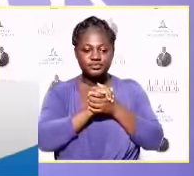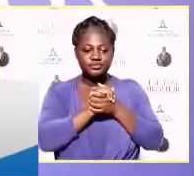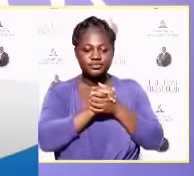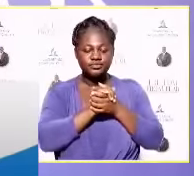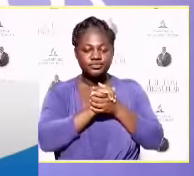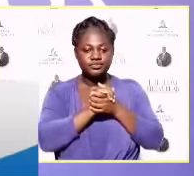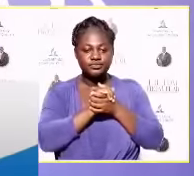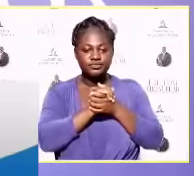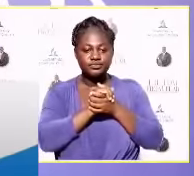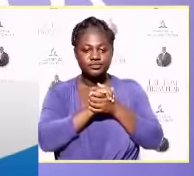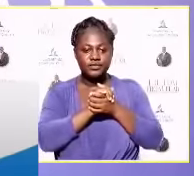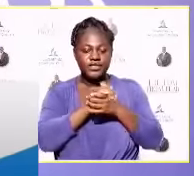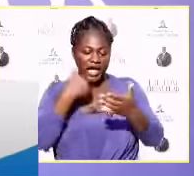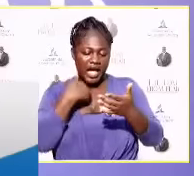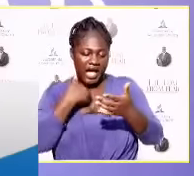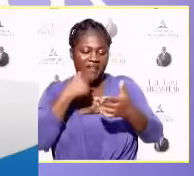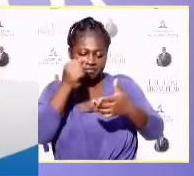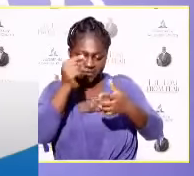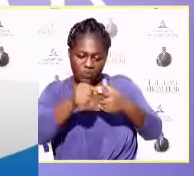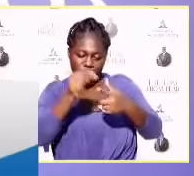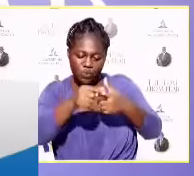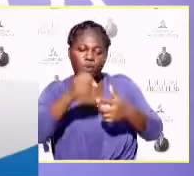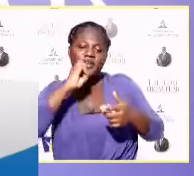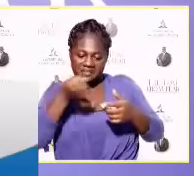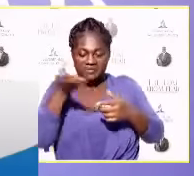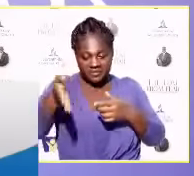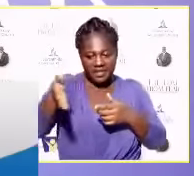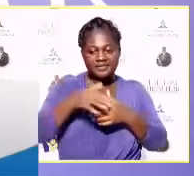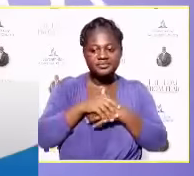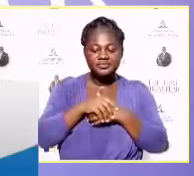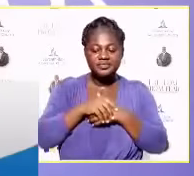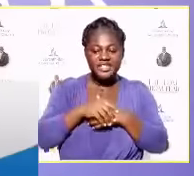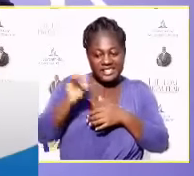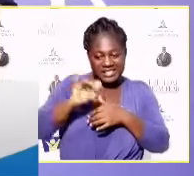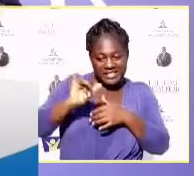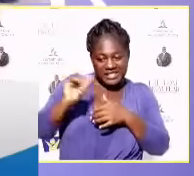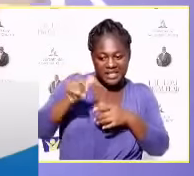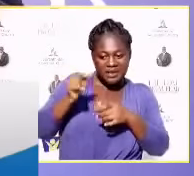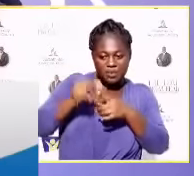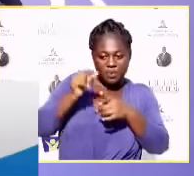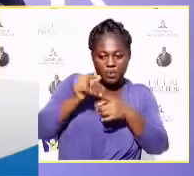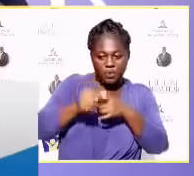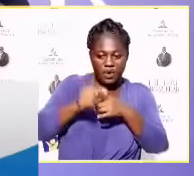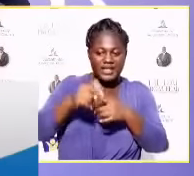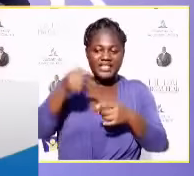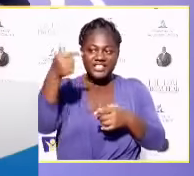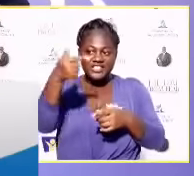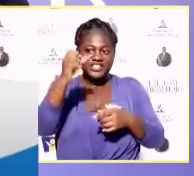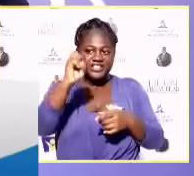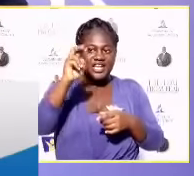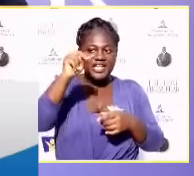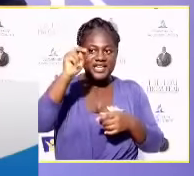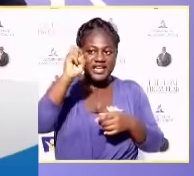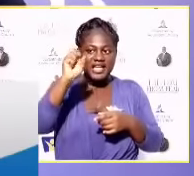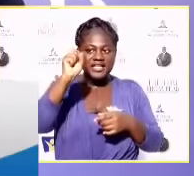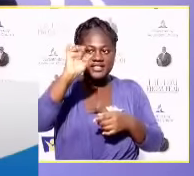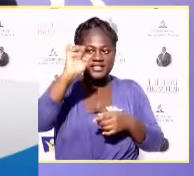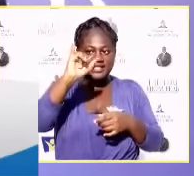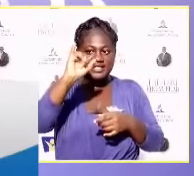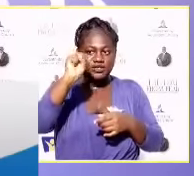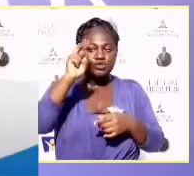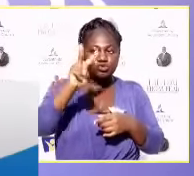We have the word evil in that verse again. Same word which we met in Genesis 2:9.